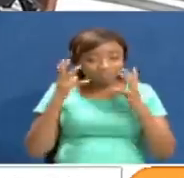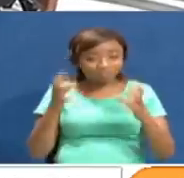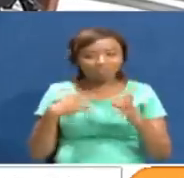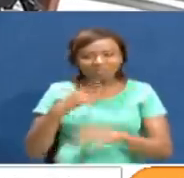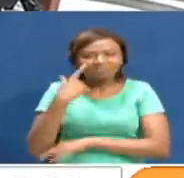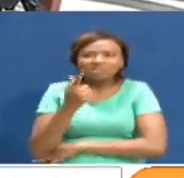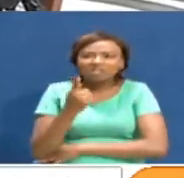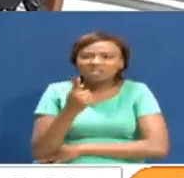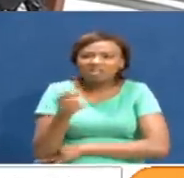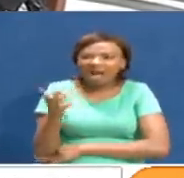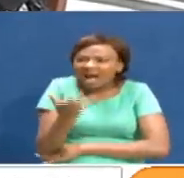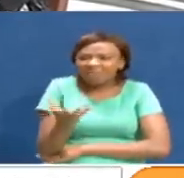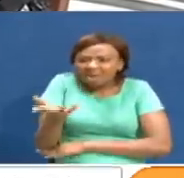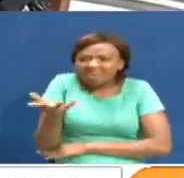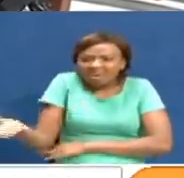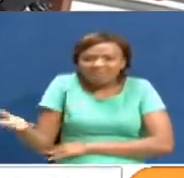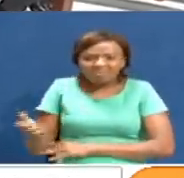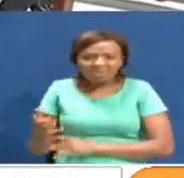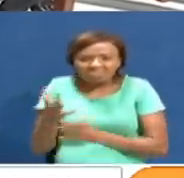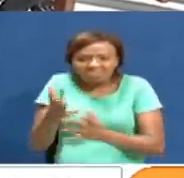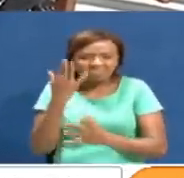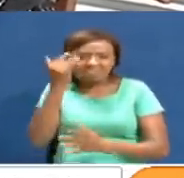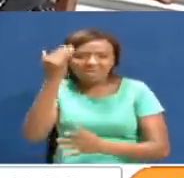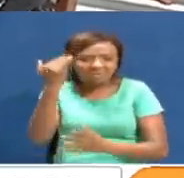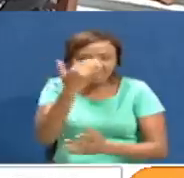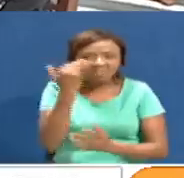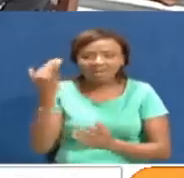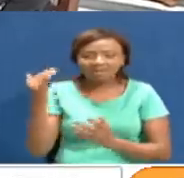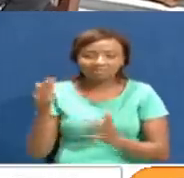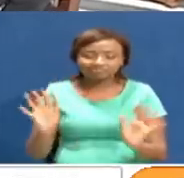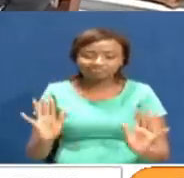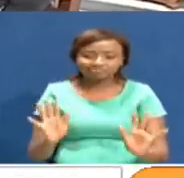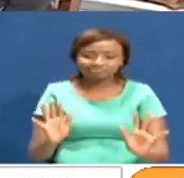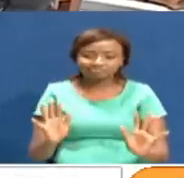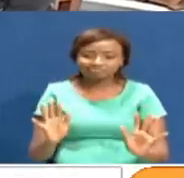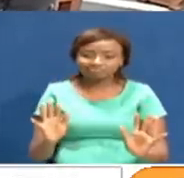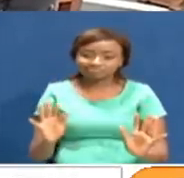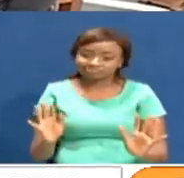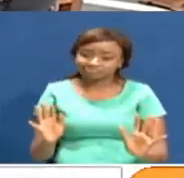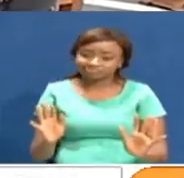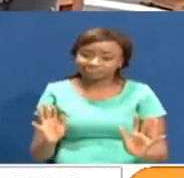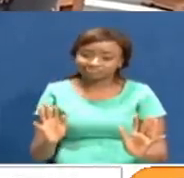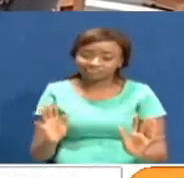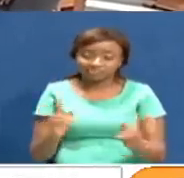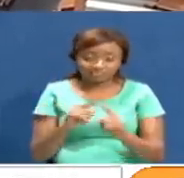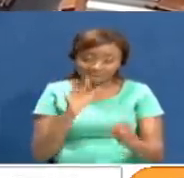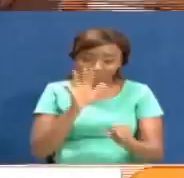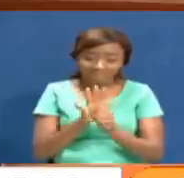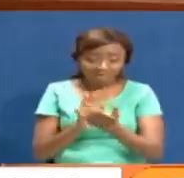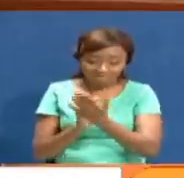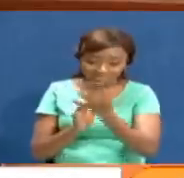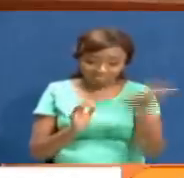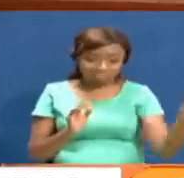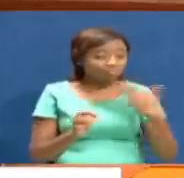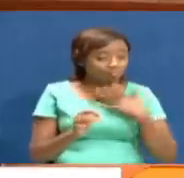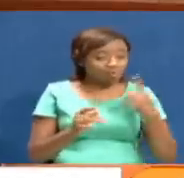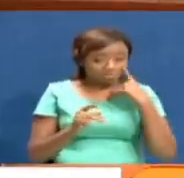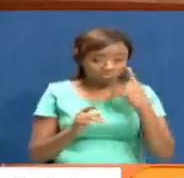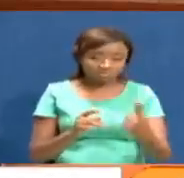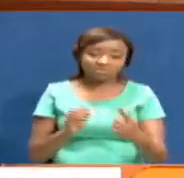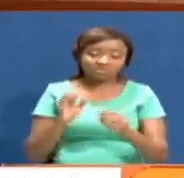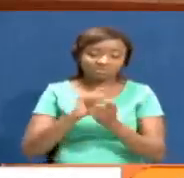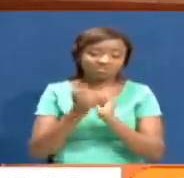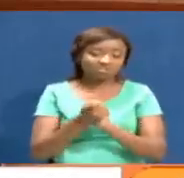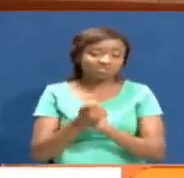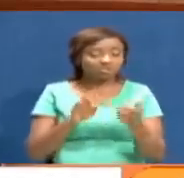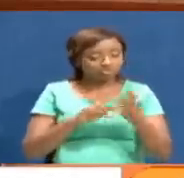everything. They'll take you to court. They'll resist. They'll say, why should you? Why do this? Why should we? But majority want to see the change.